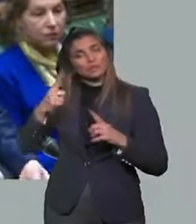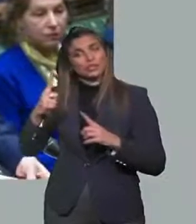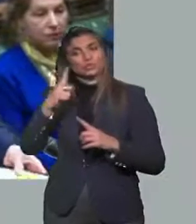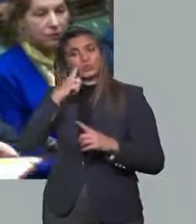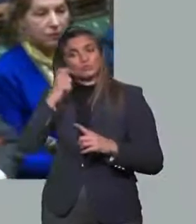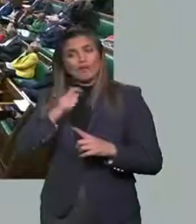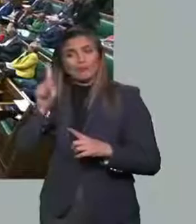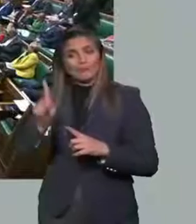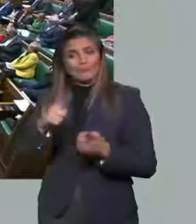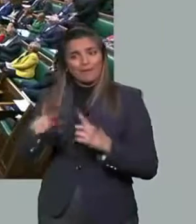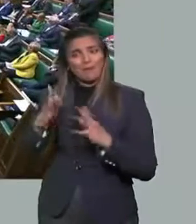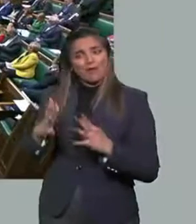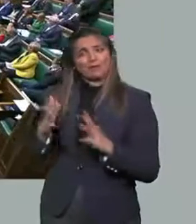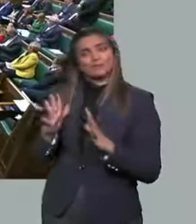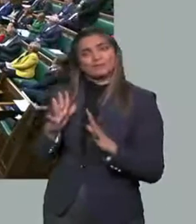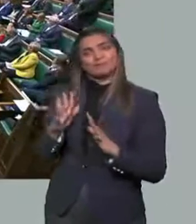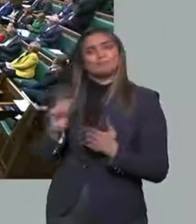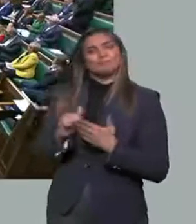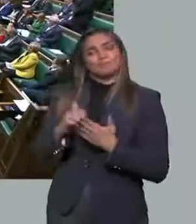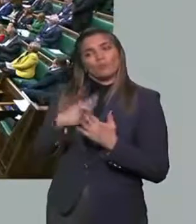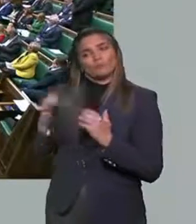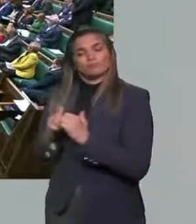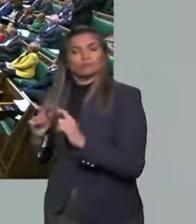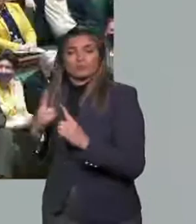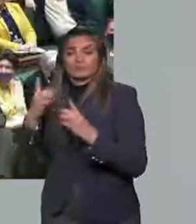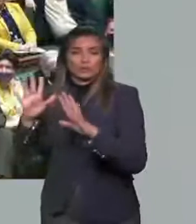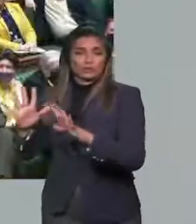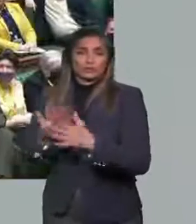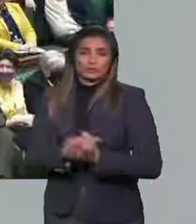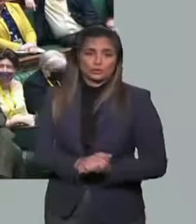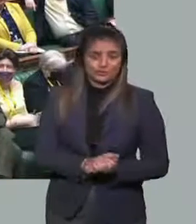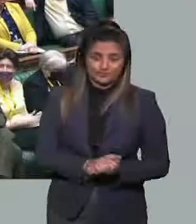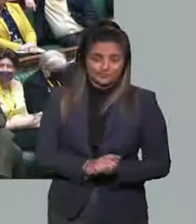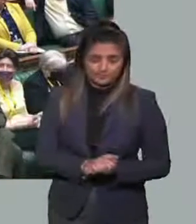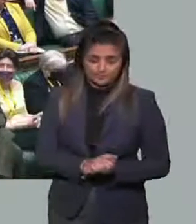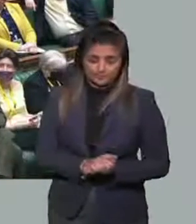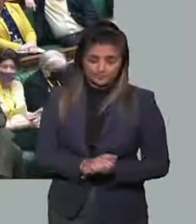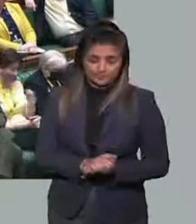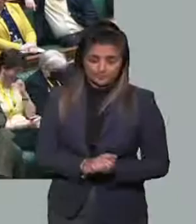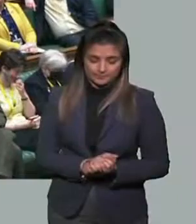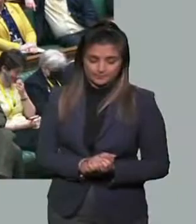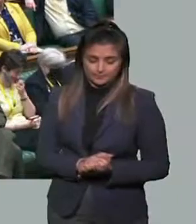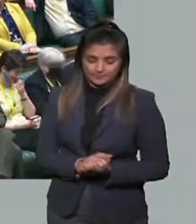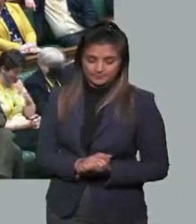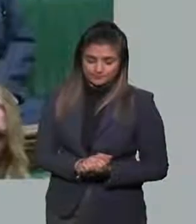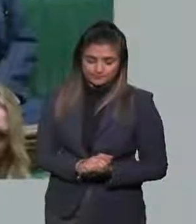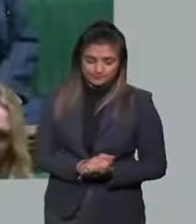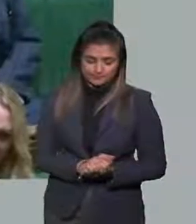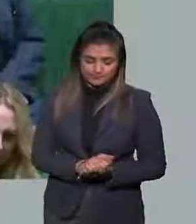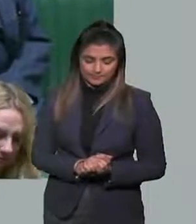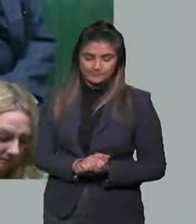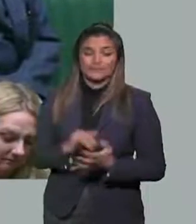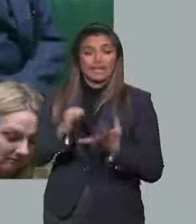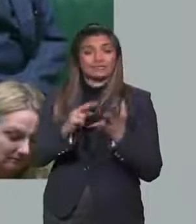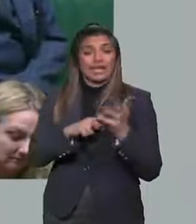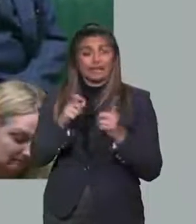Ukrainian people. We now come to Karumana. Thank you, Mr. Speaker. My constituent is a popular parish